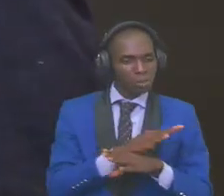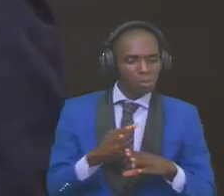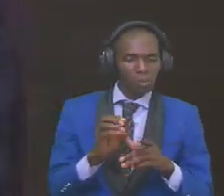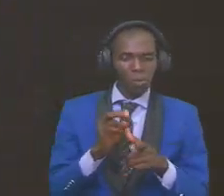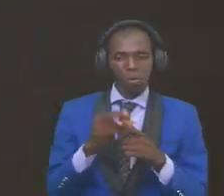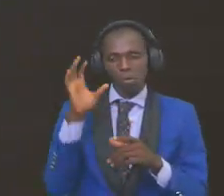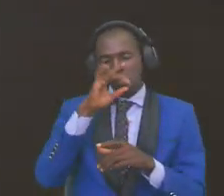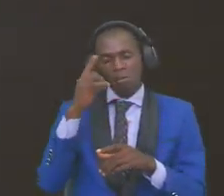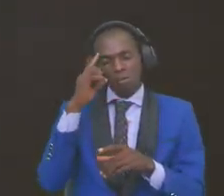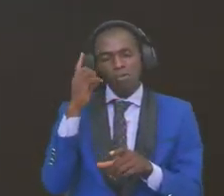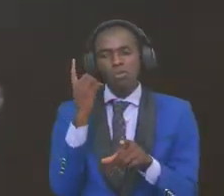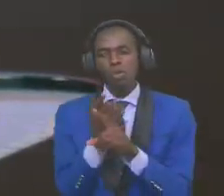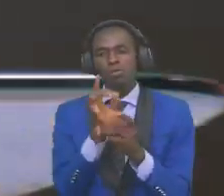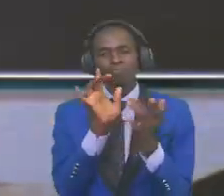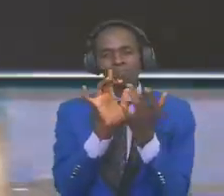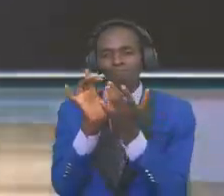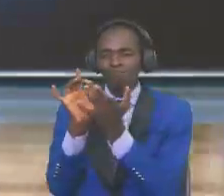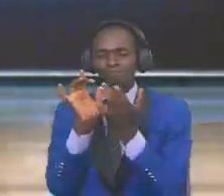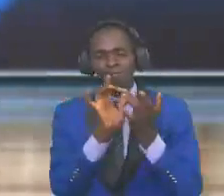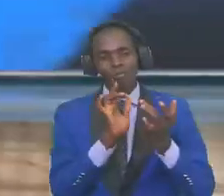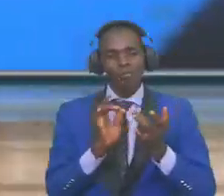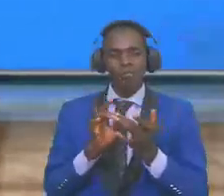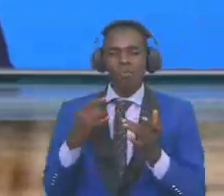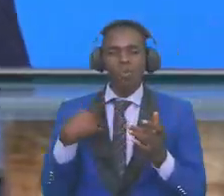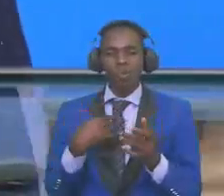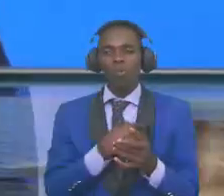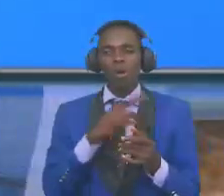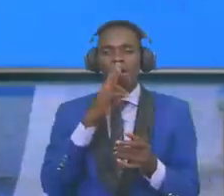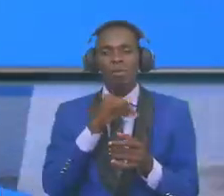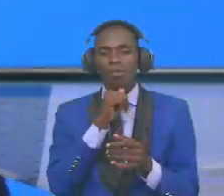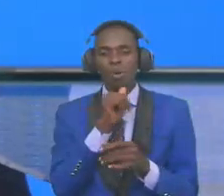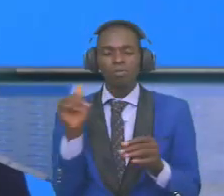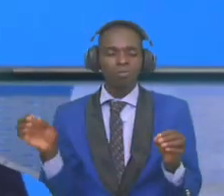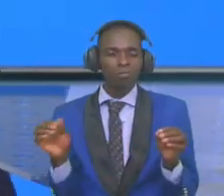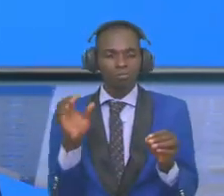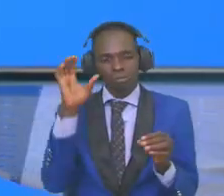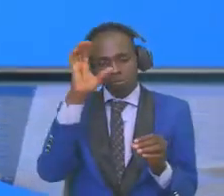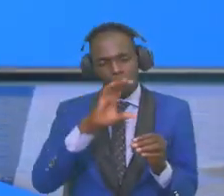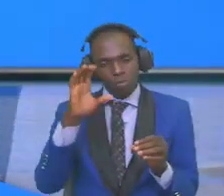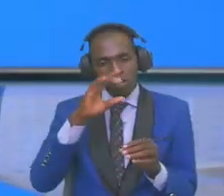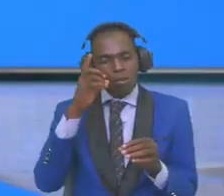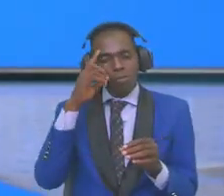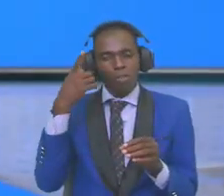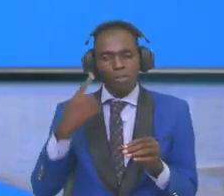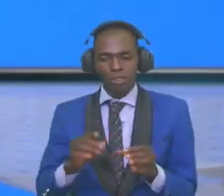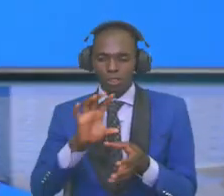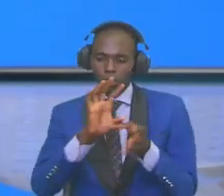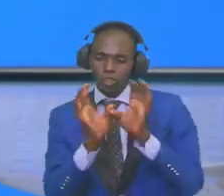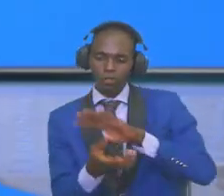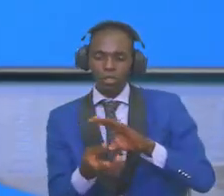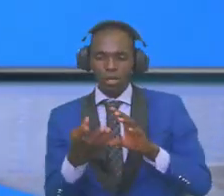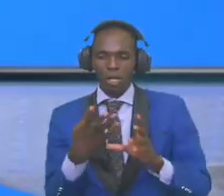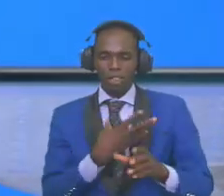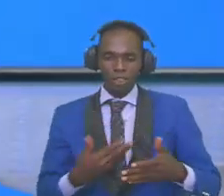just contacts. We're not looking for the conversion of the people and the new life in the